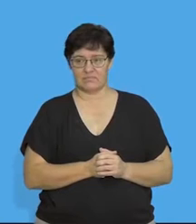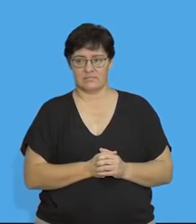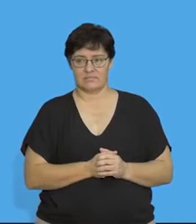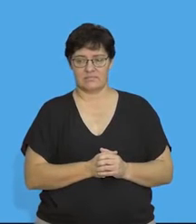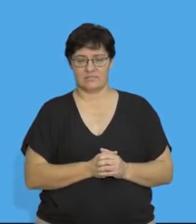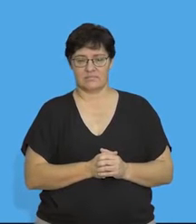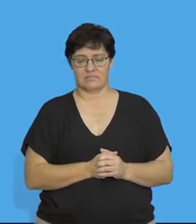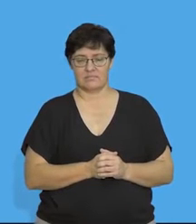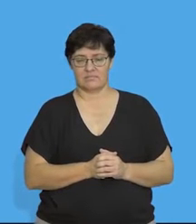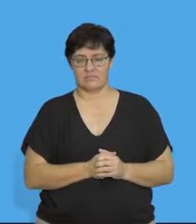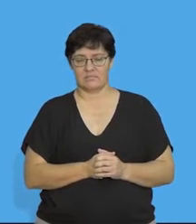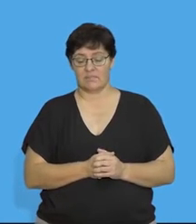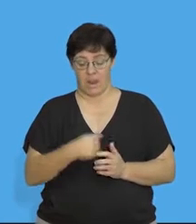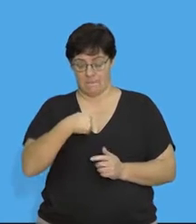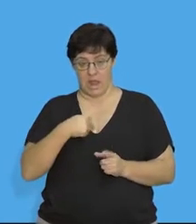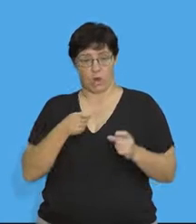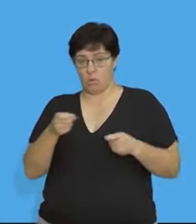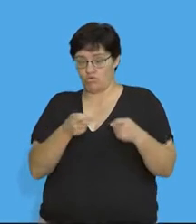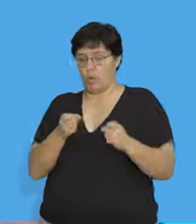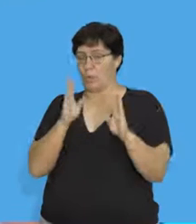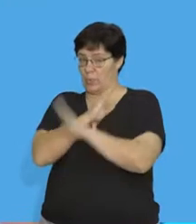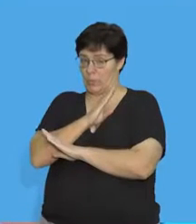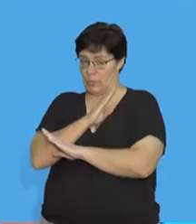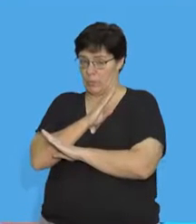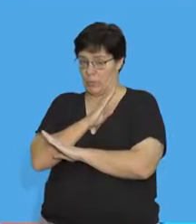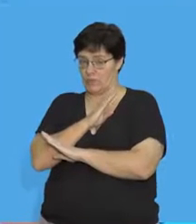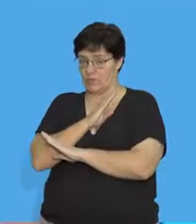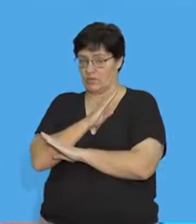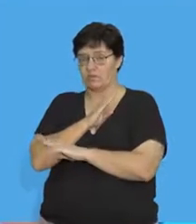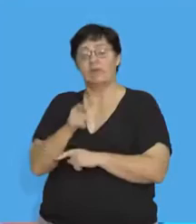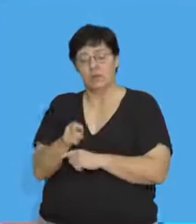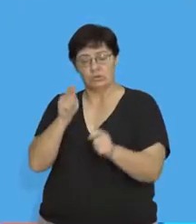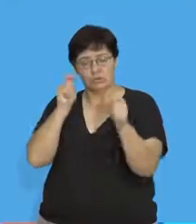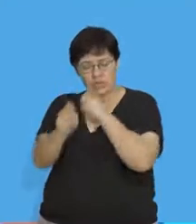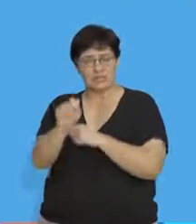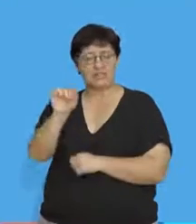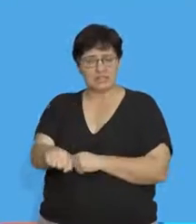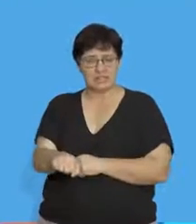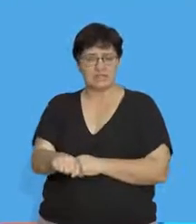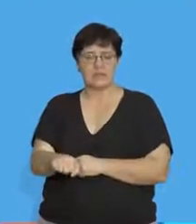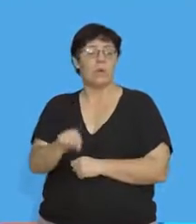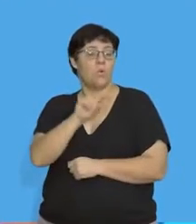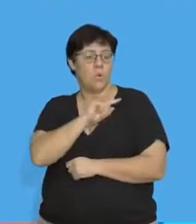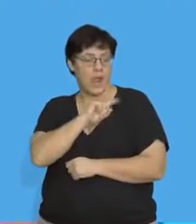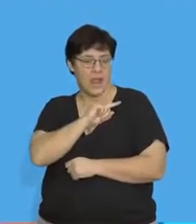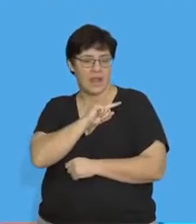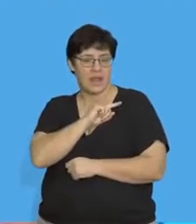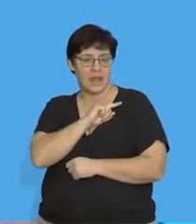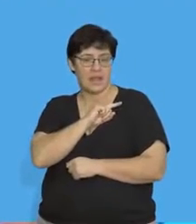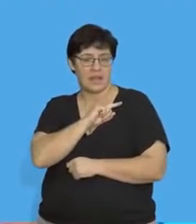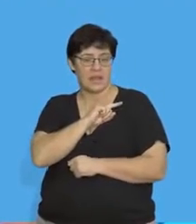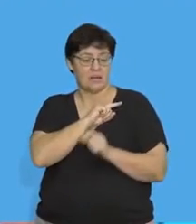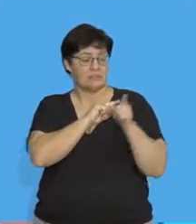The one that you don't control, the one that changes because you're changing